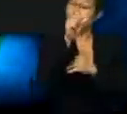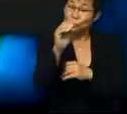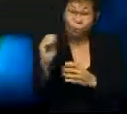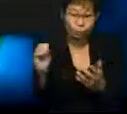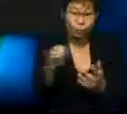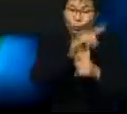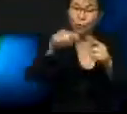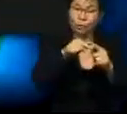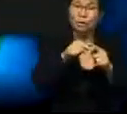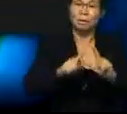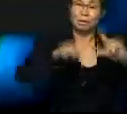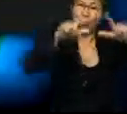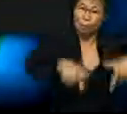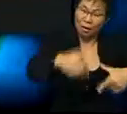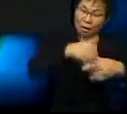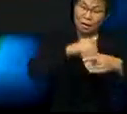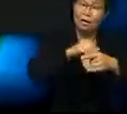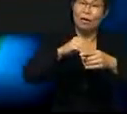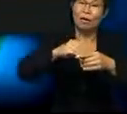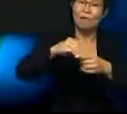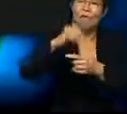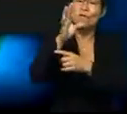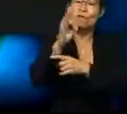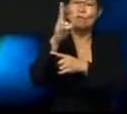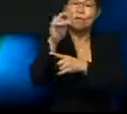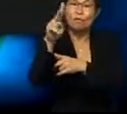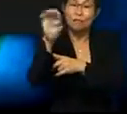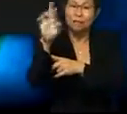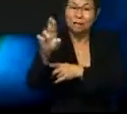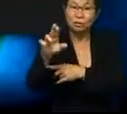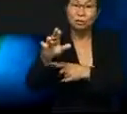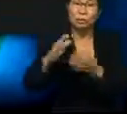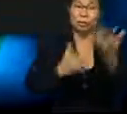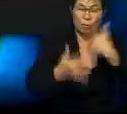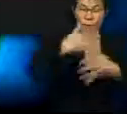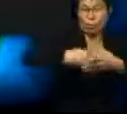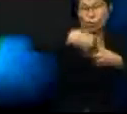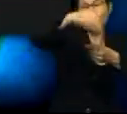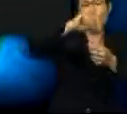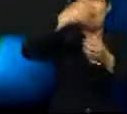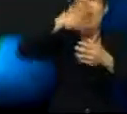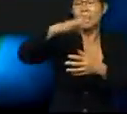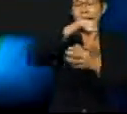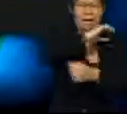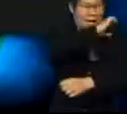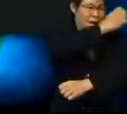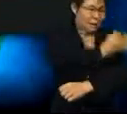So, when it is placed in the furnace to be burned, it releases heat energy.